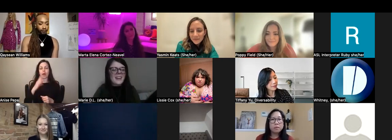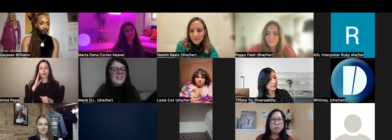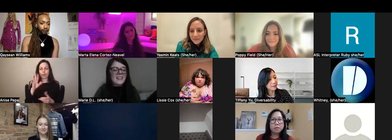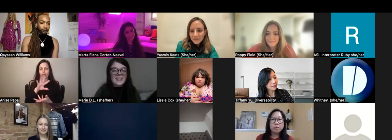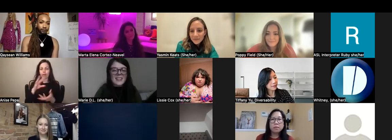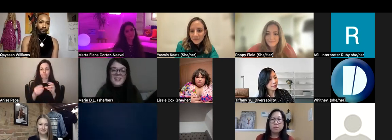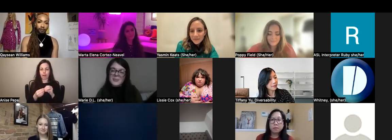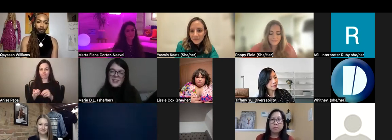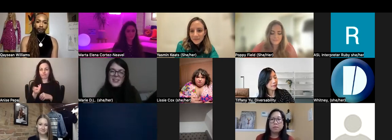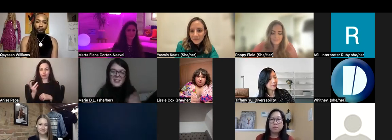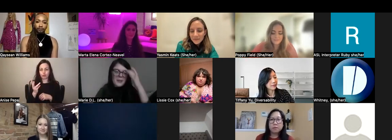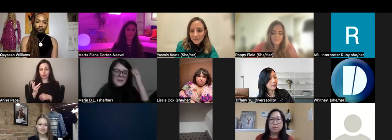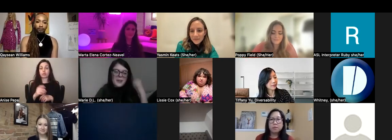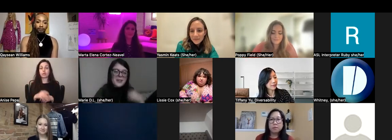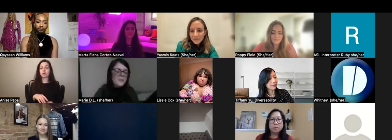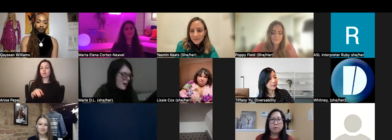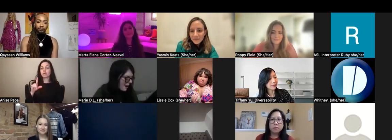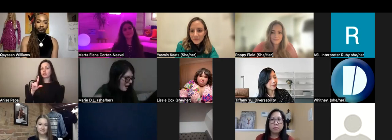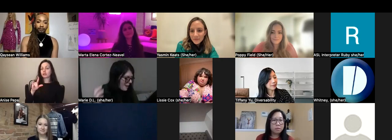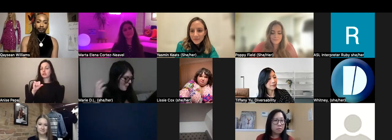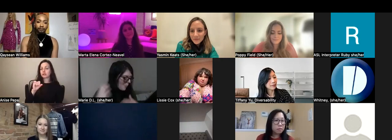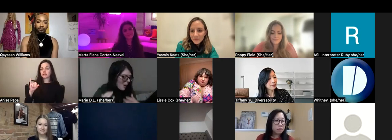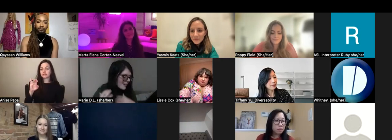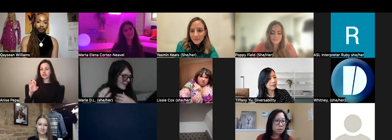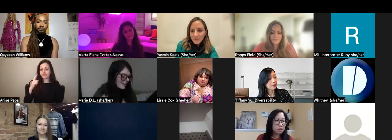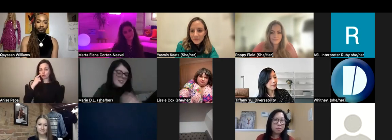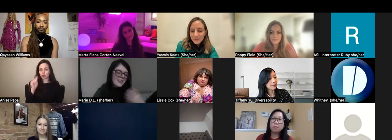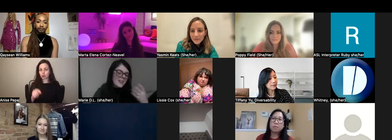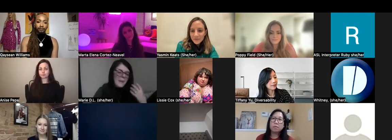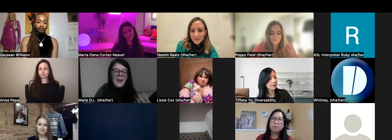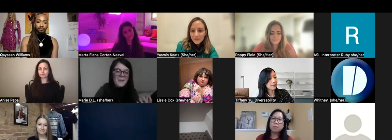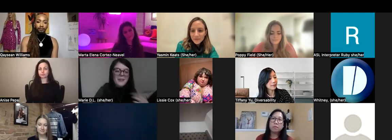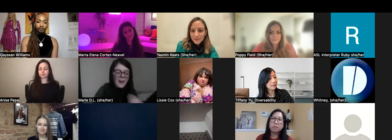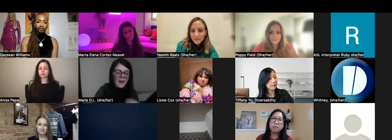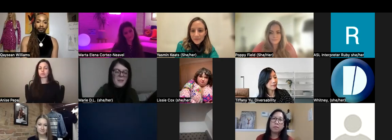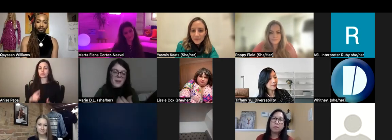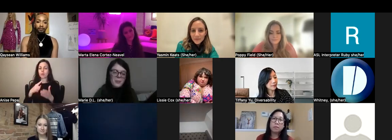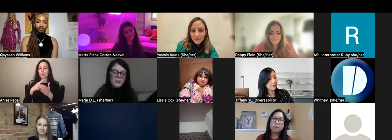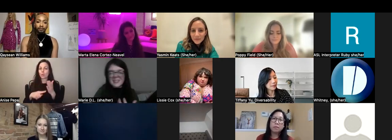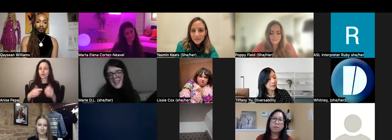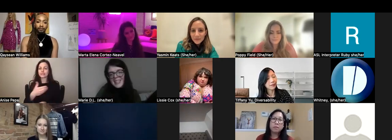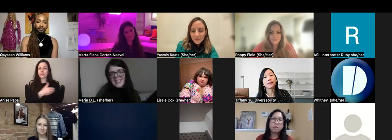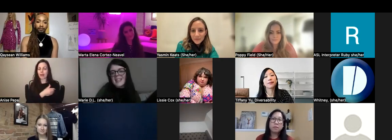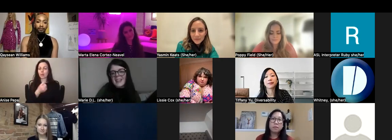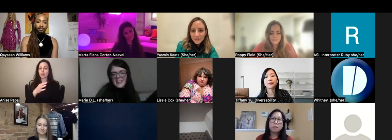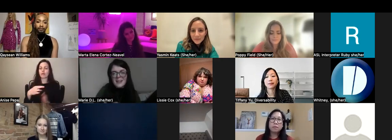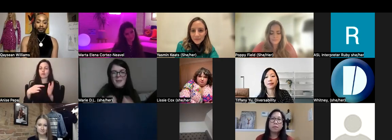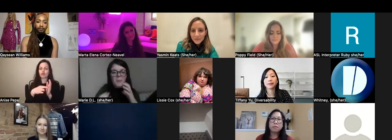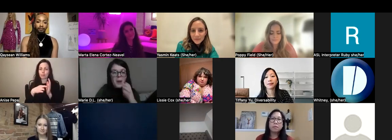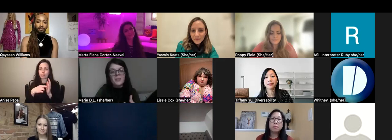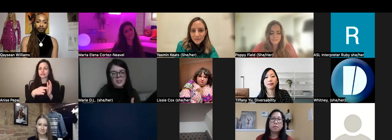And Lissie, this one is for you. What is the power of representation